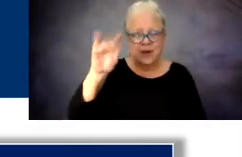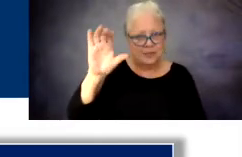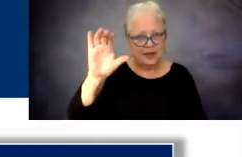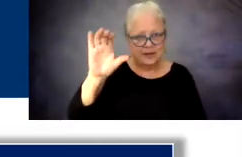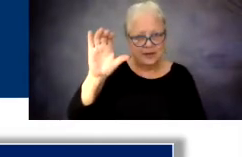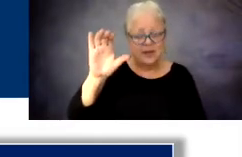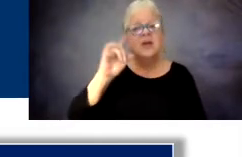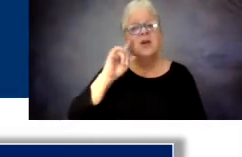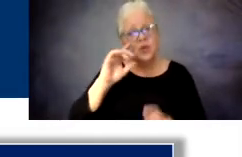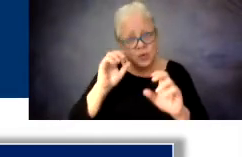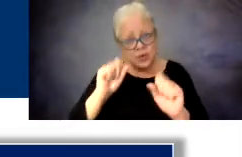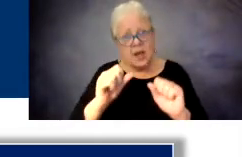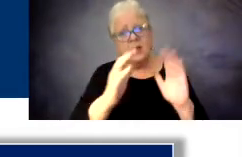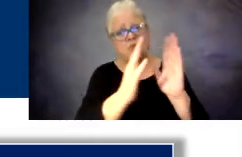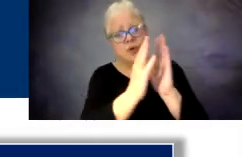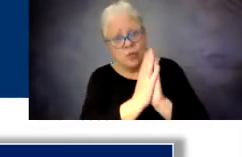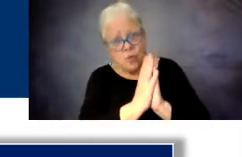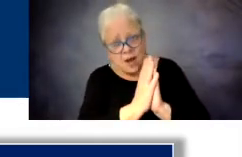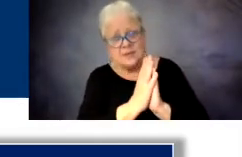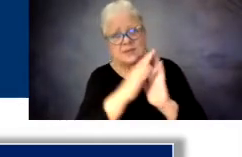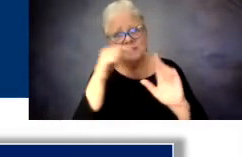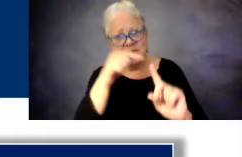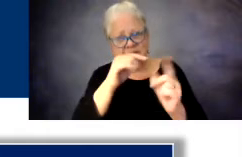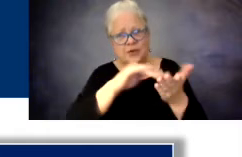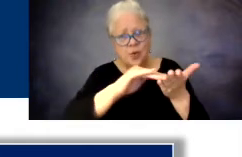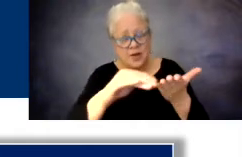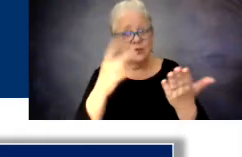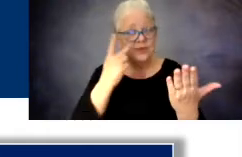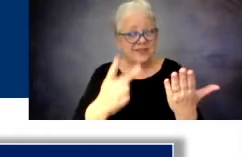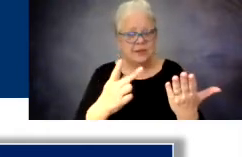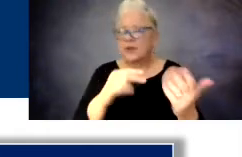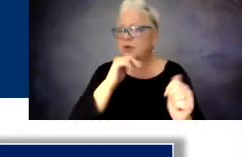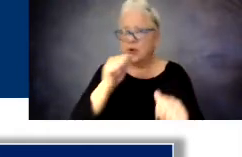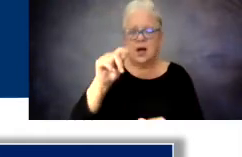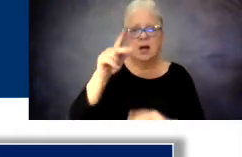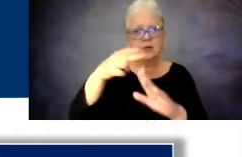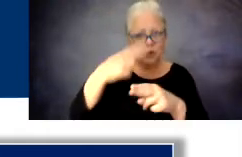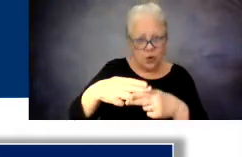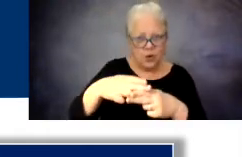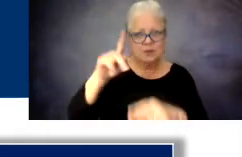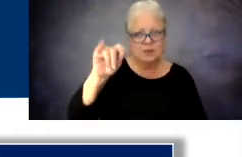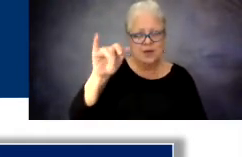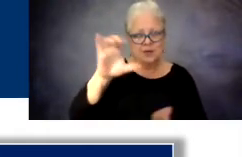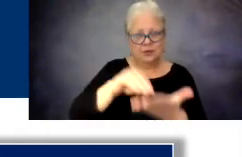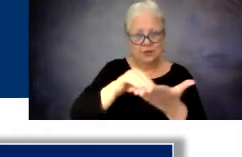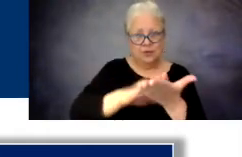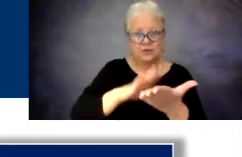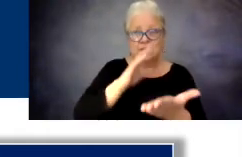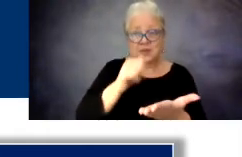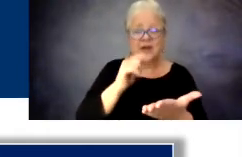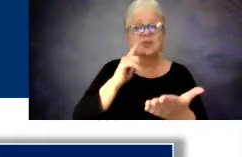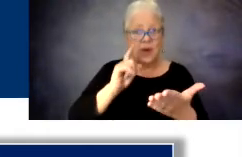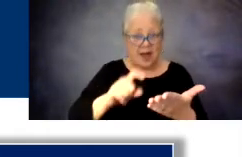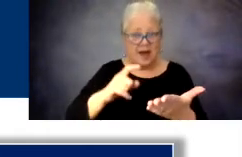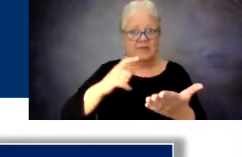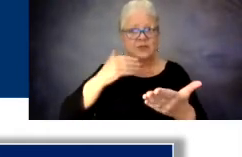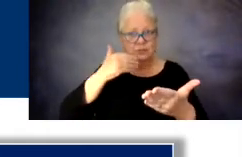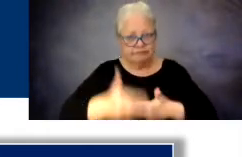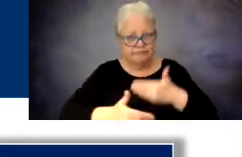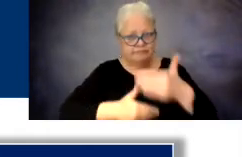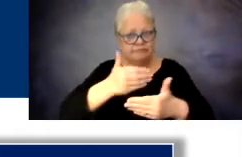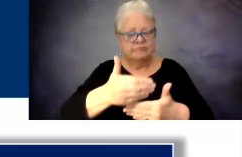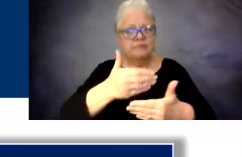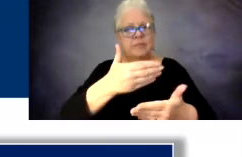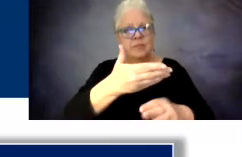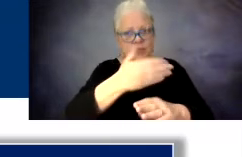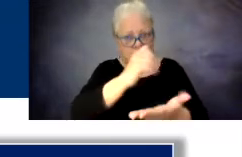be requested by certain parties, but they are not public records. So there is a process that has to happen before they are released.